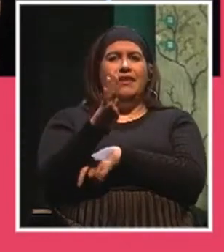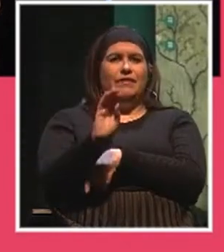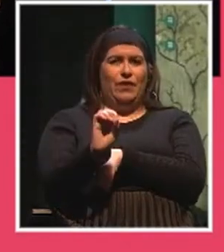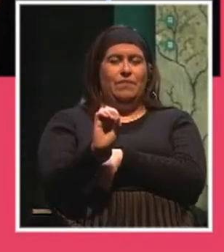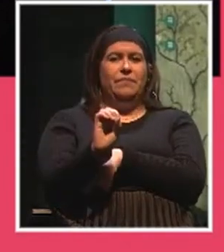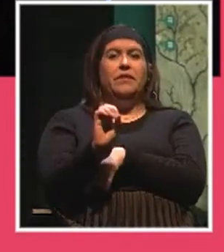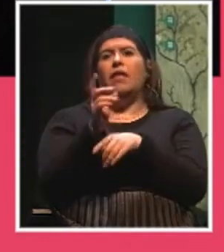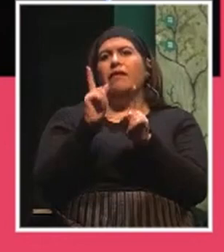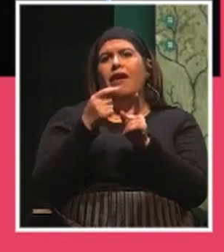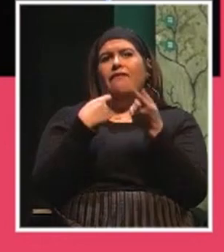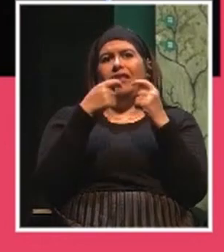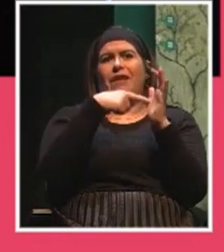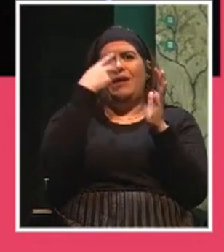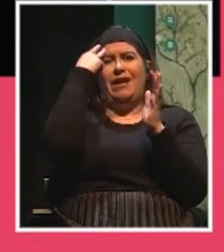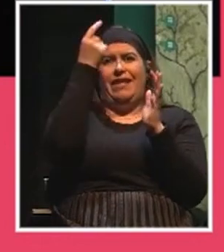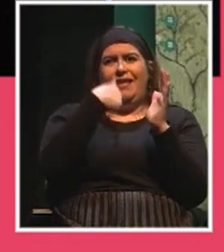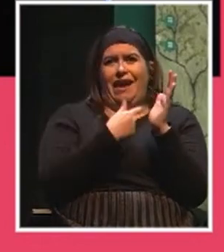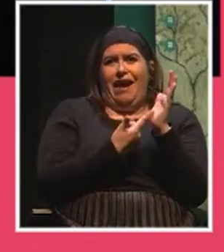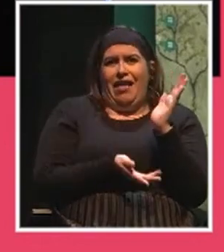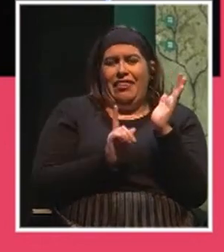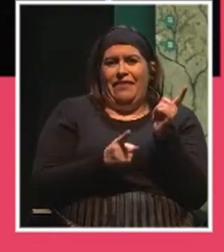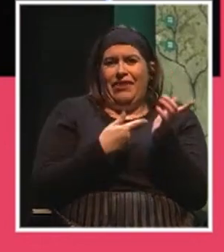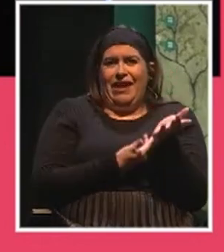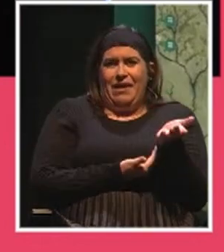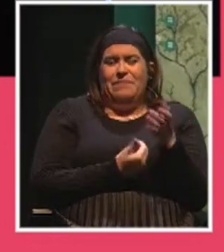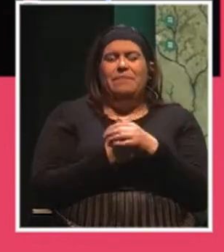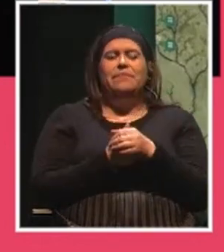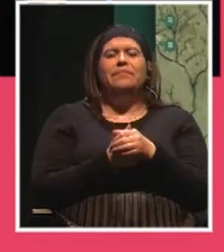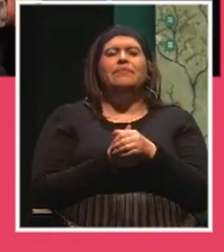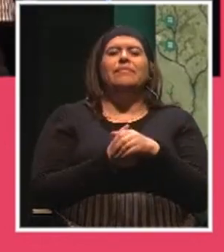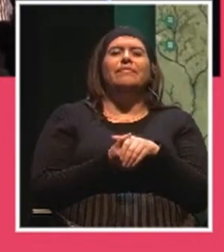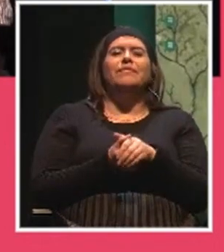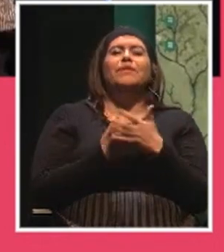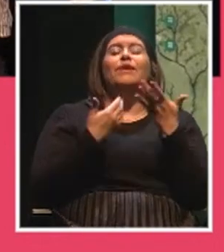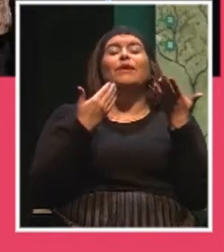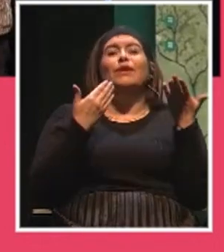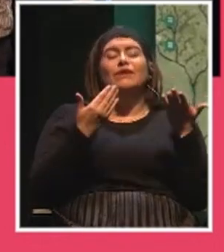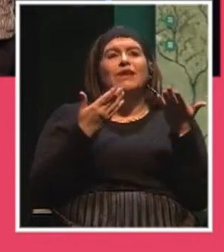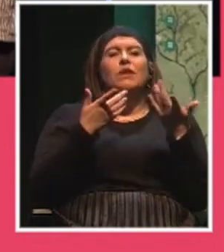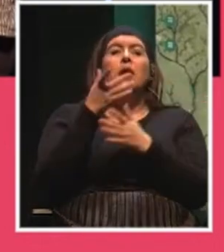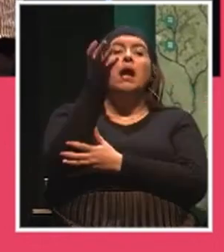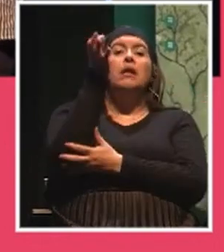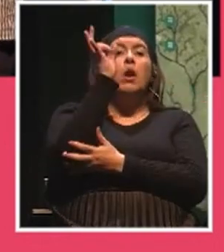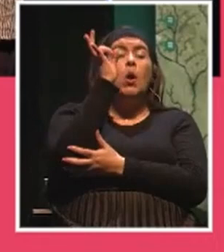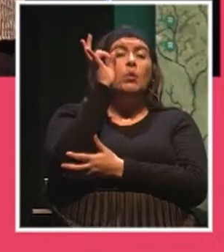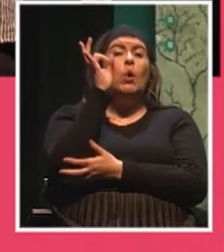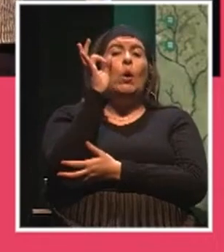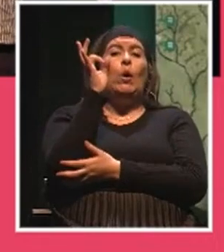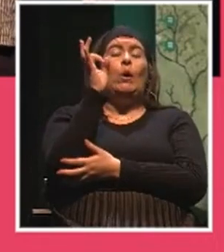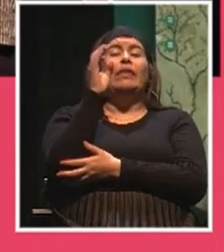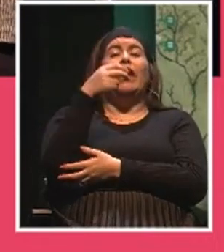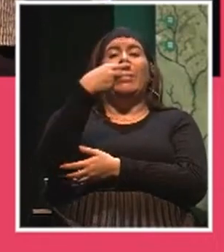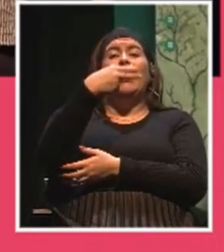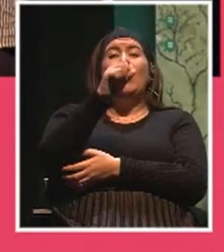them. So we're having this typical Hollywood studio kind of meeting where it's always really weird. You're always in like really